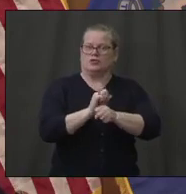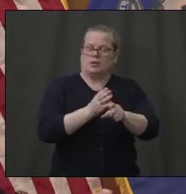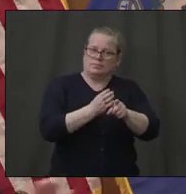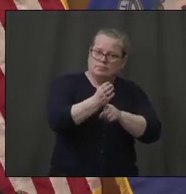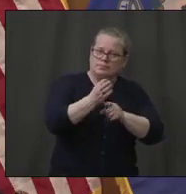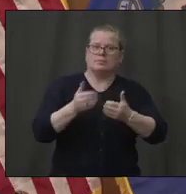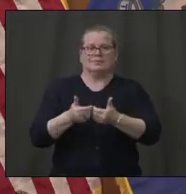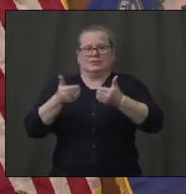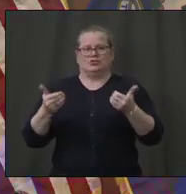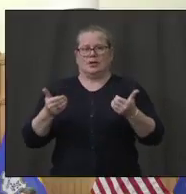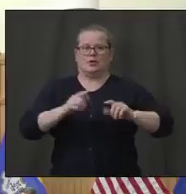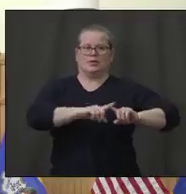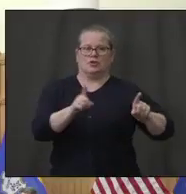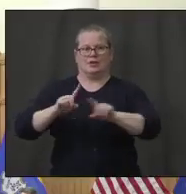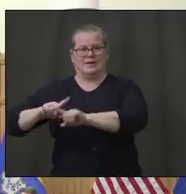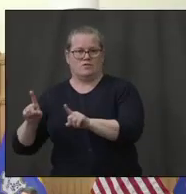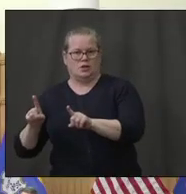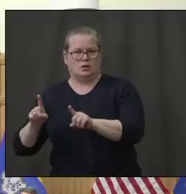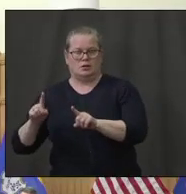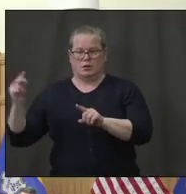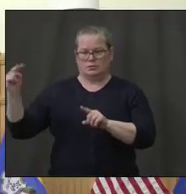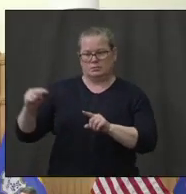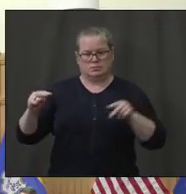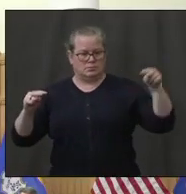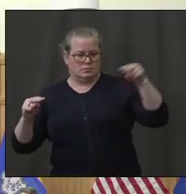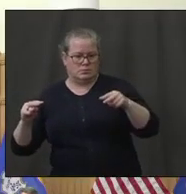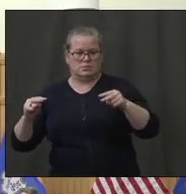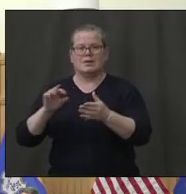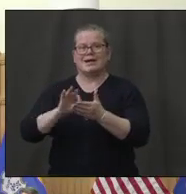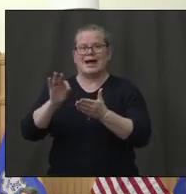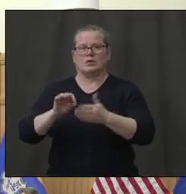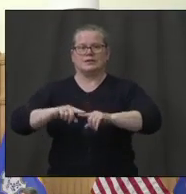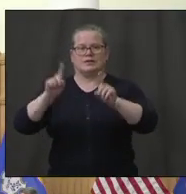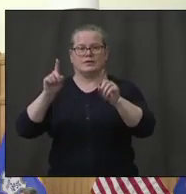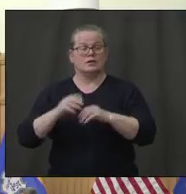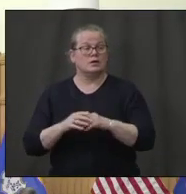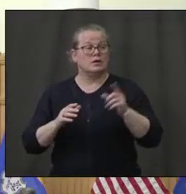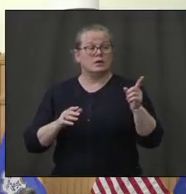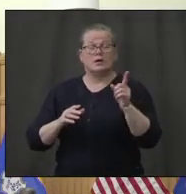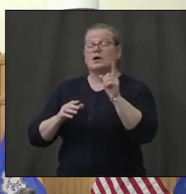things. What we do know is that little baby tested positive for